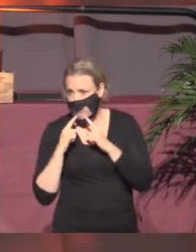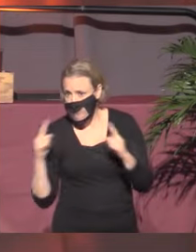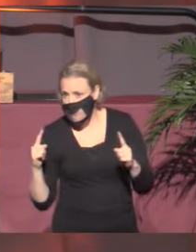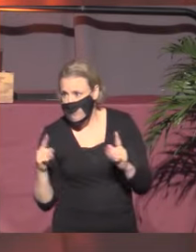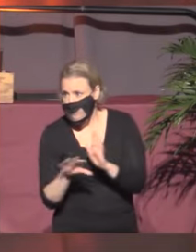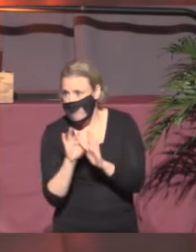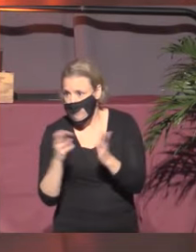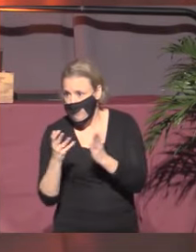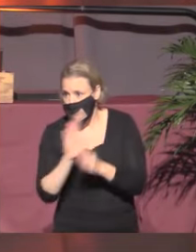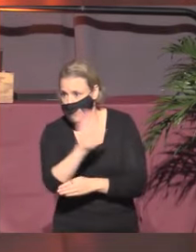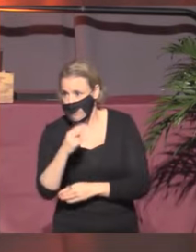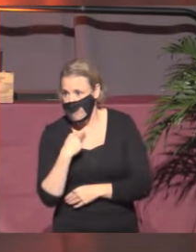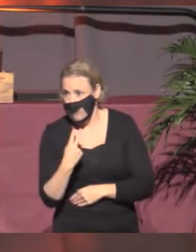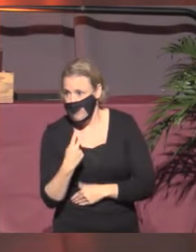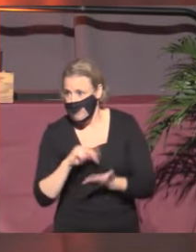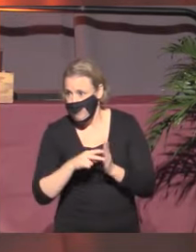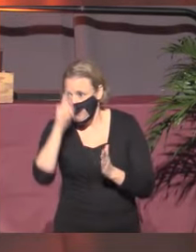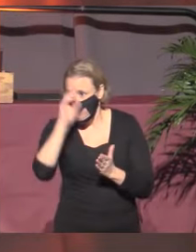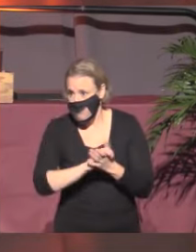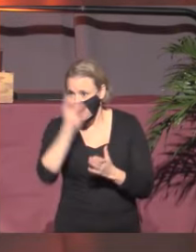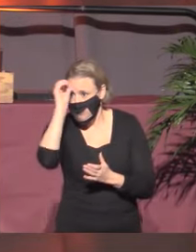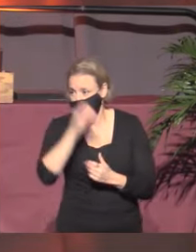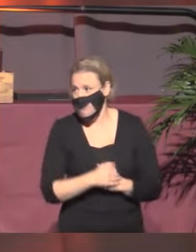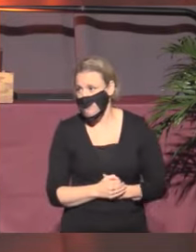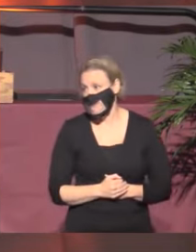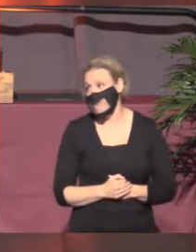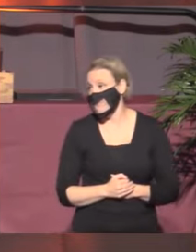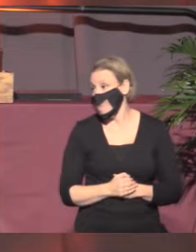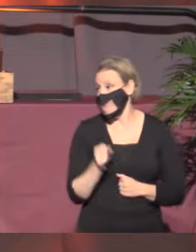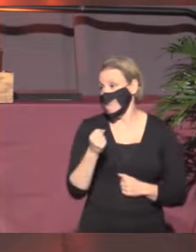voice? We do. Then we must find our own.